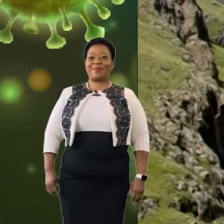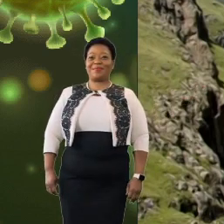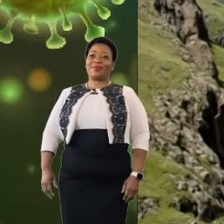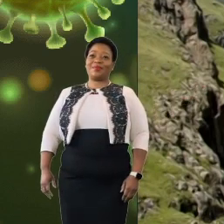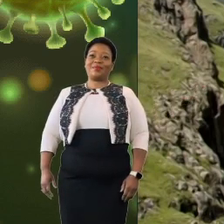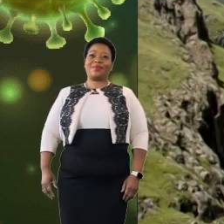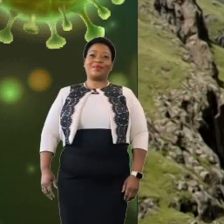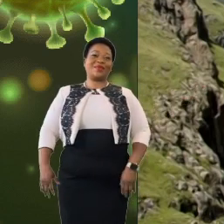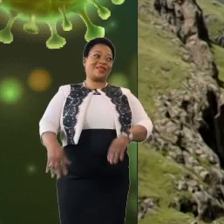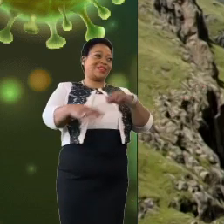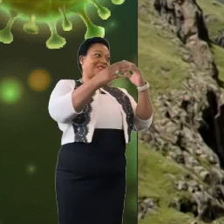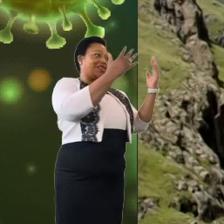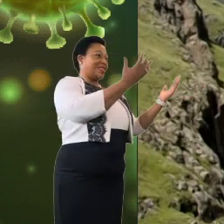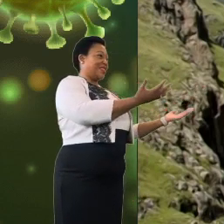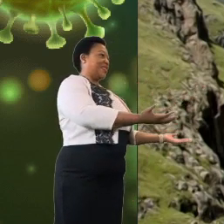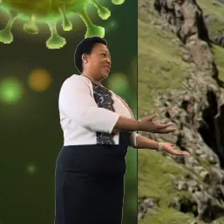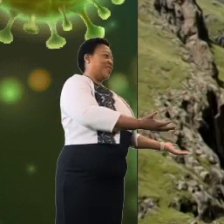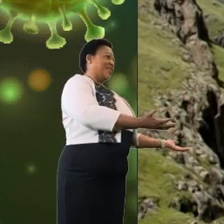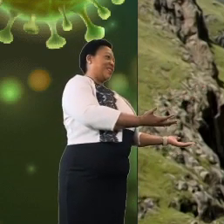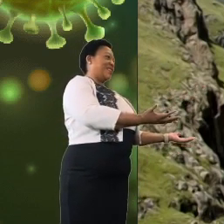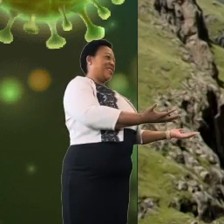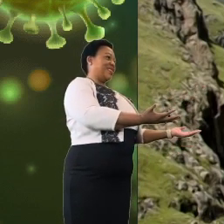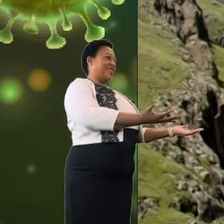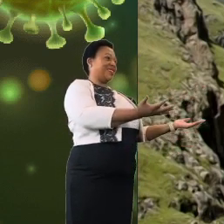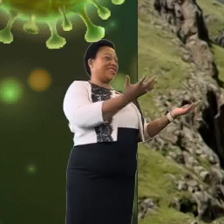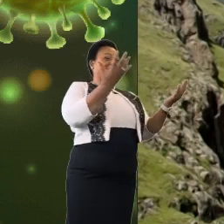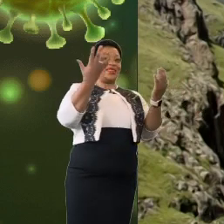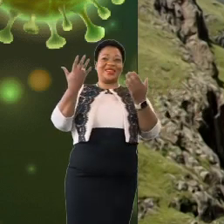third parties be able to make comments and input